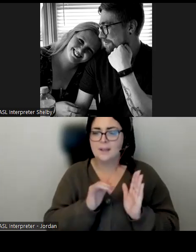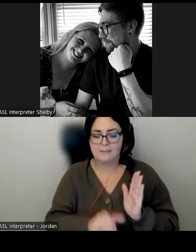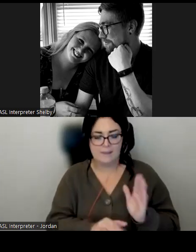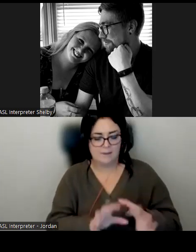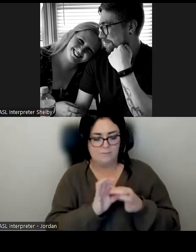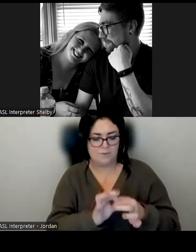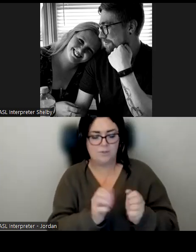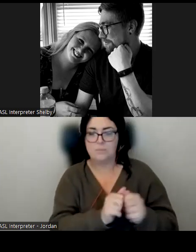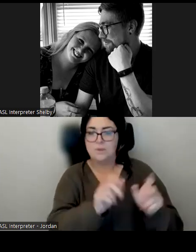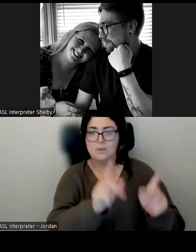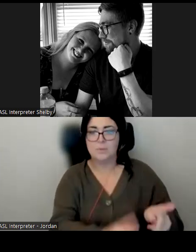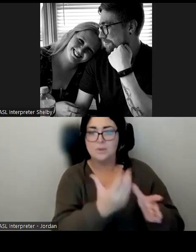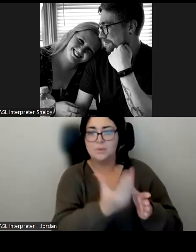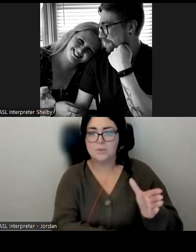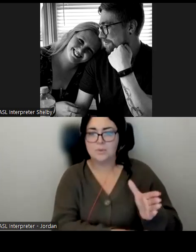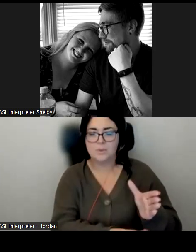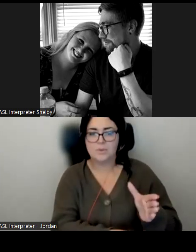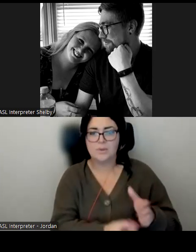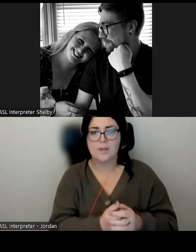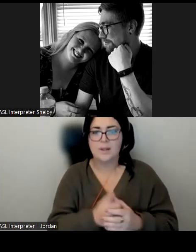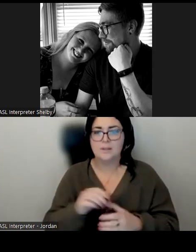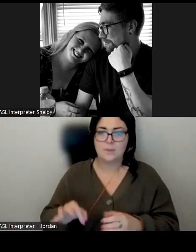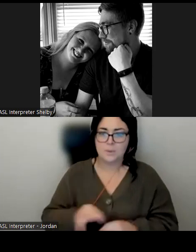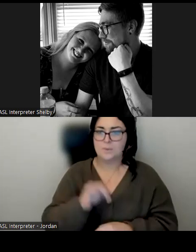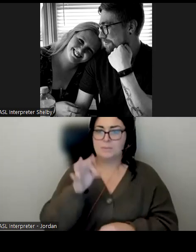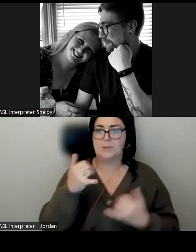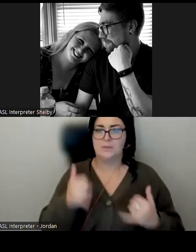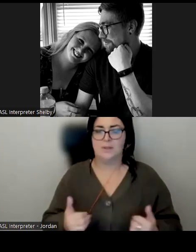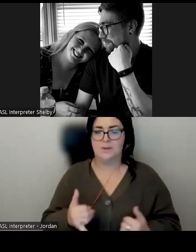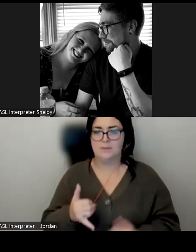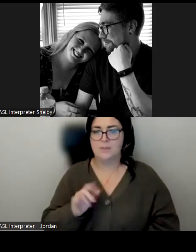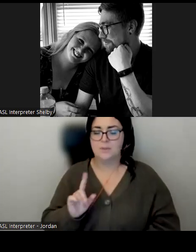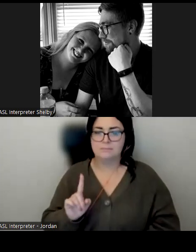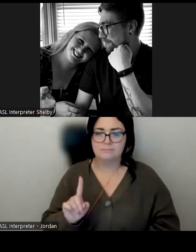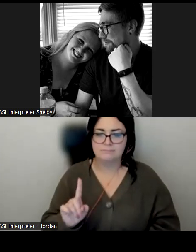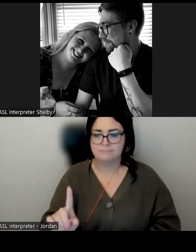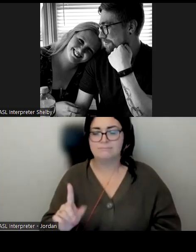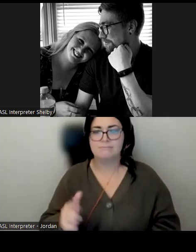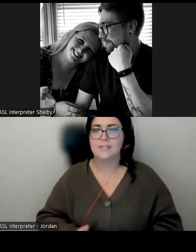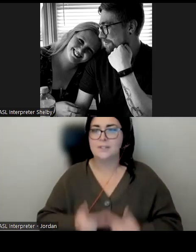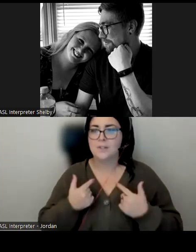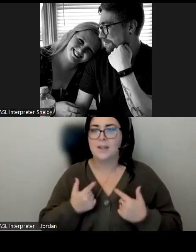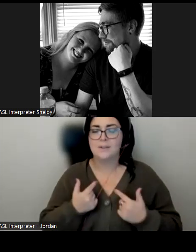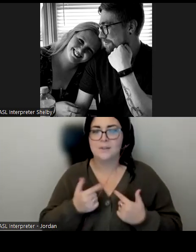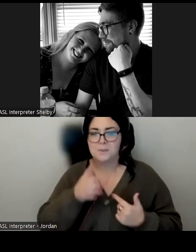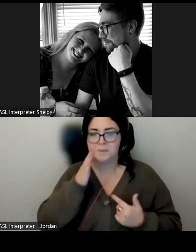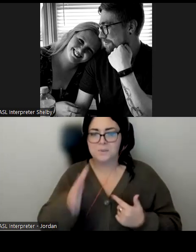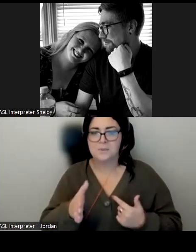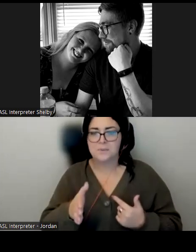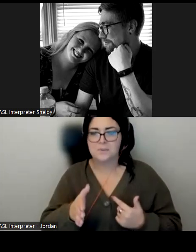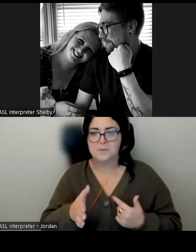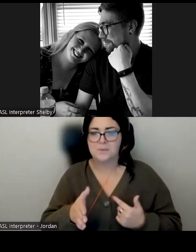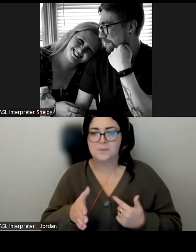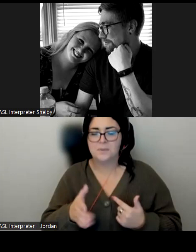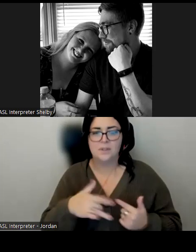person on a spiritual sense. Now that you're moving forward at times in your life, you still have